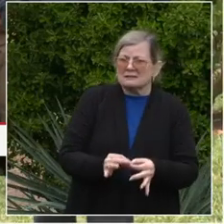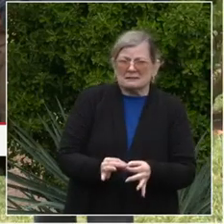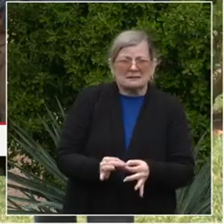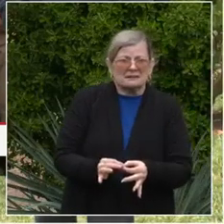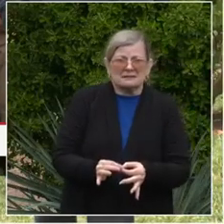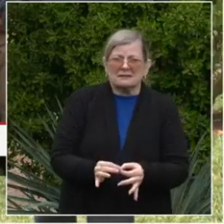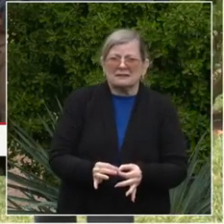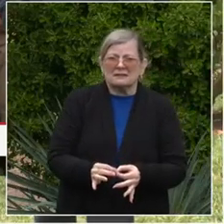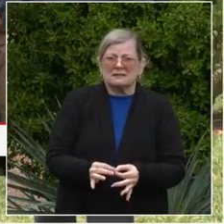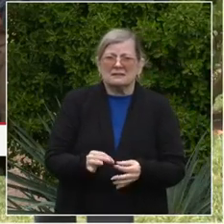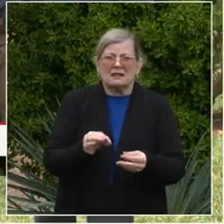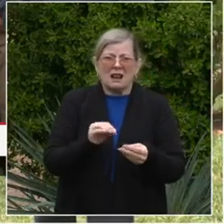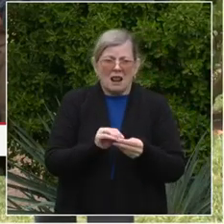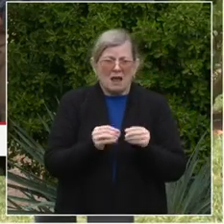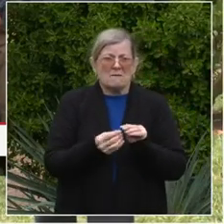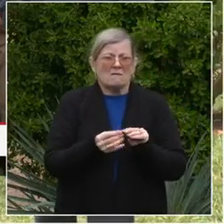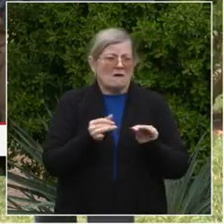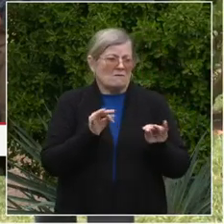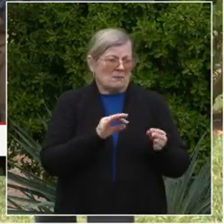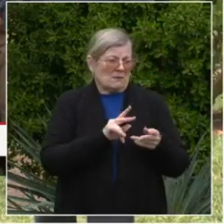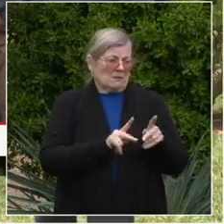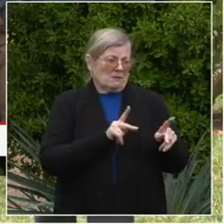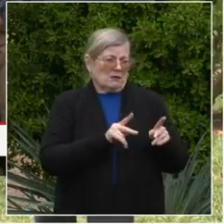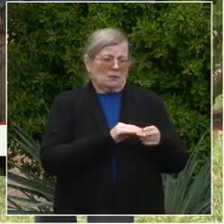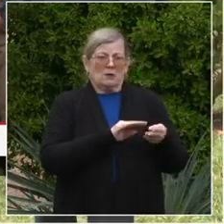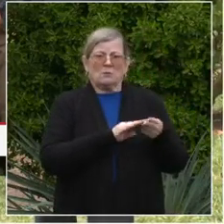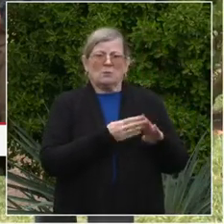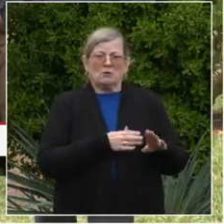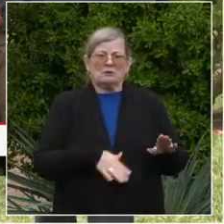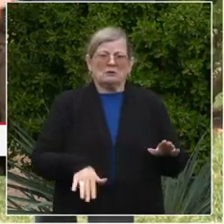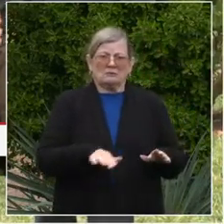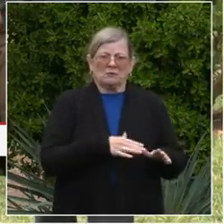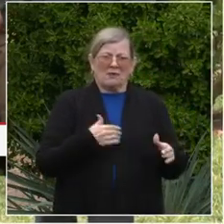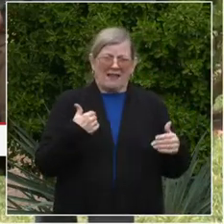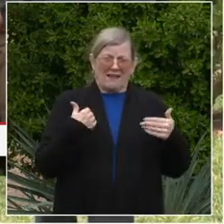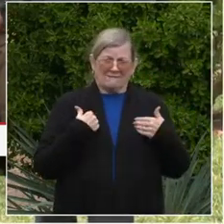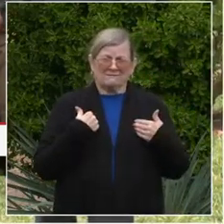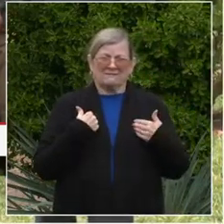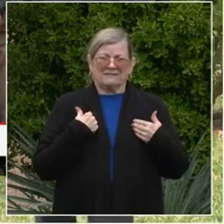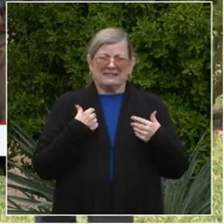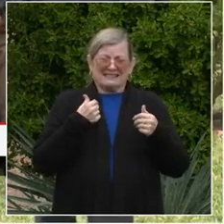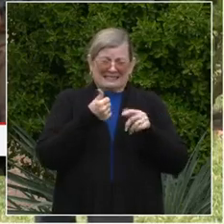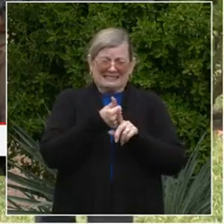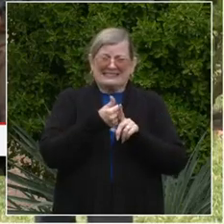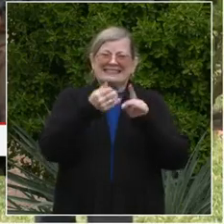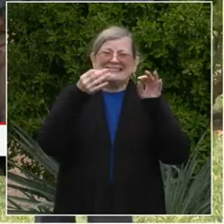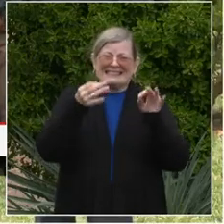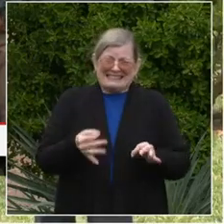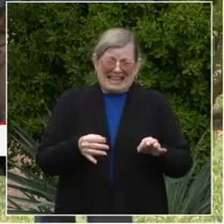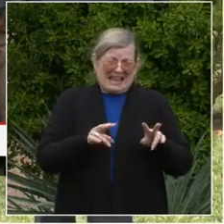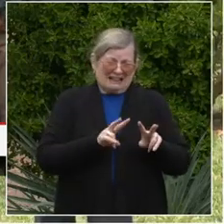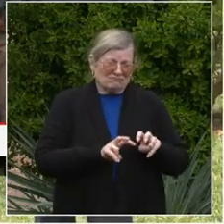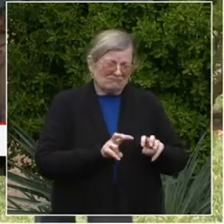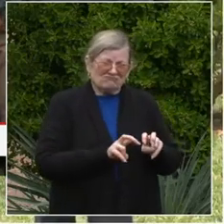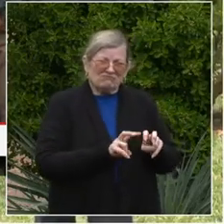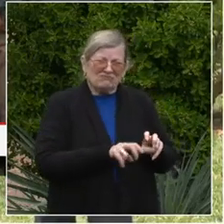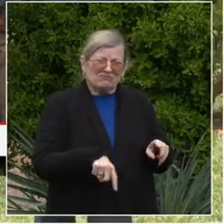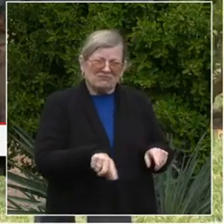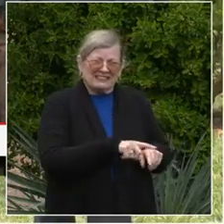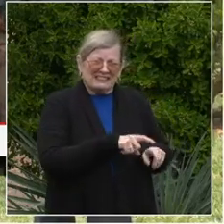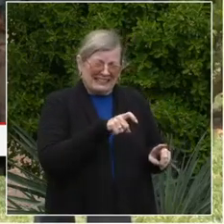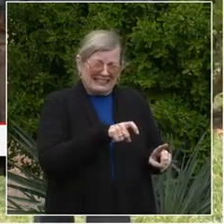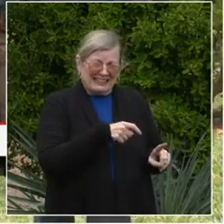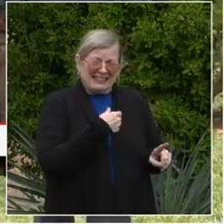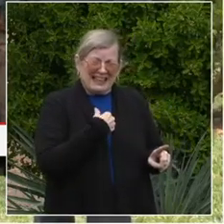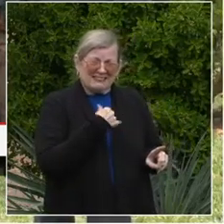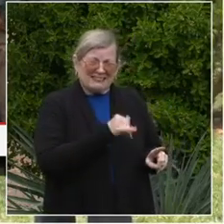the number of community engagements that we have, if they determine upon an analysis that we need that for safety, then